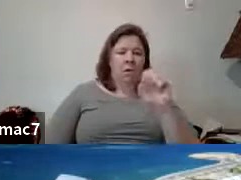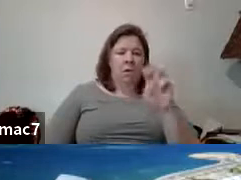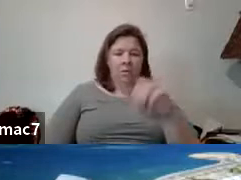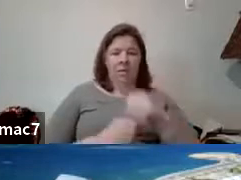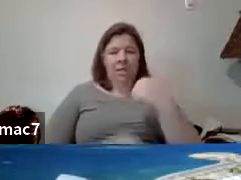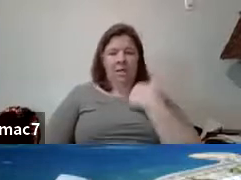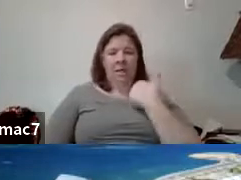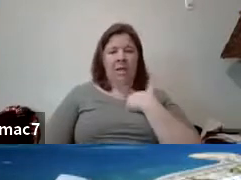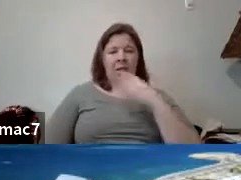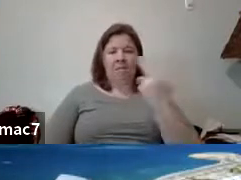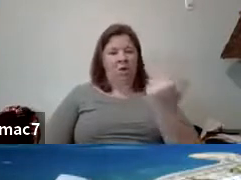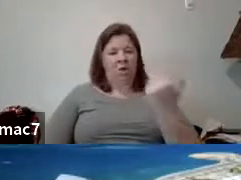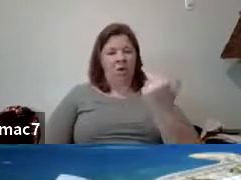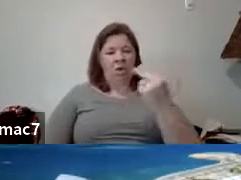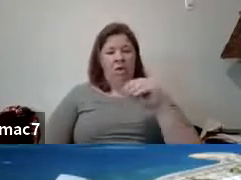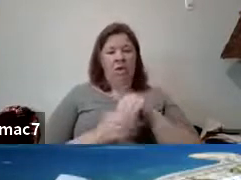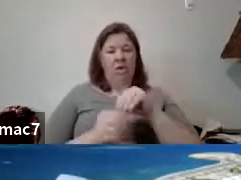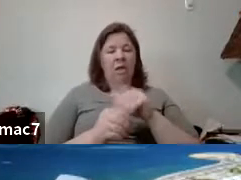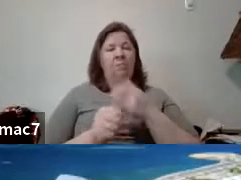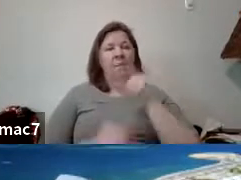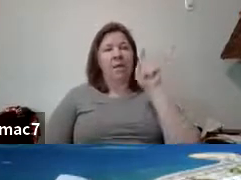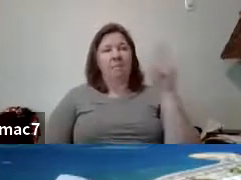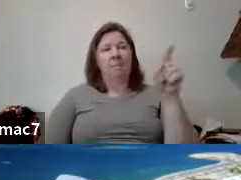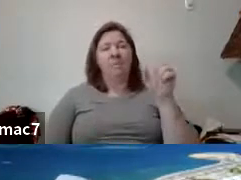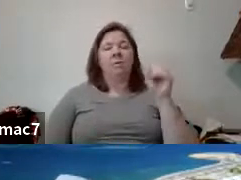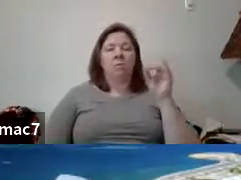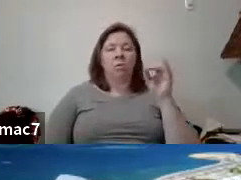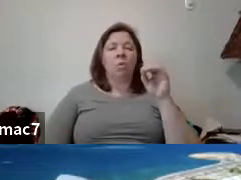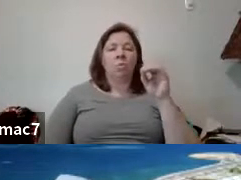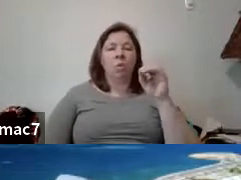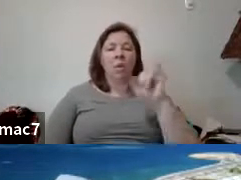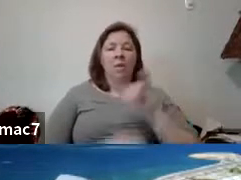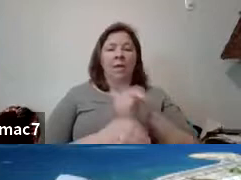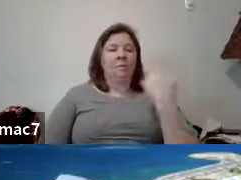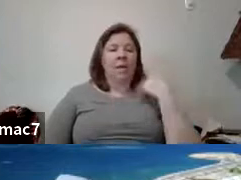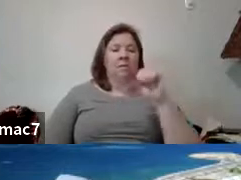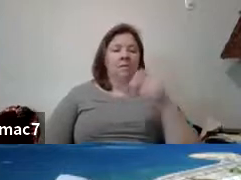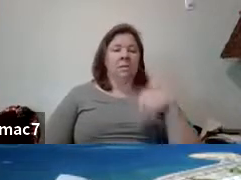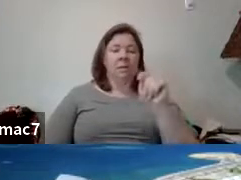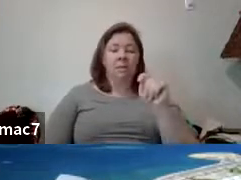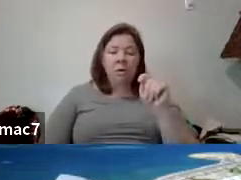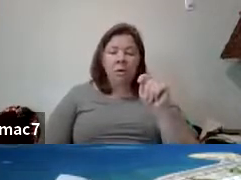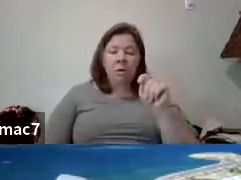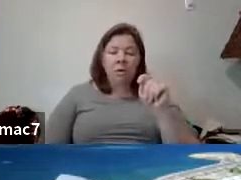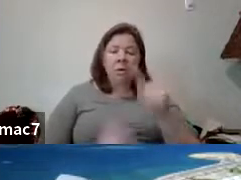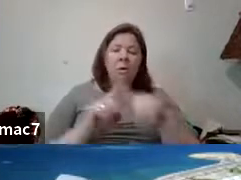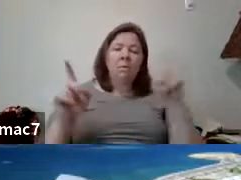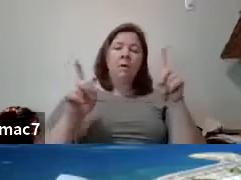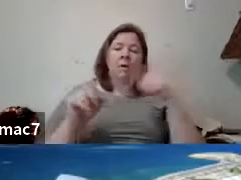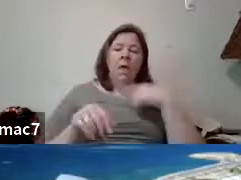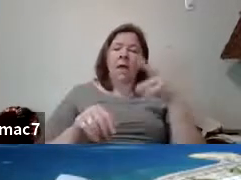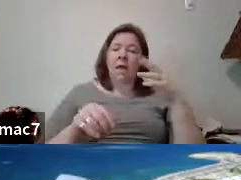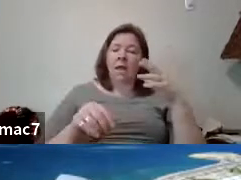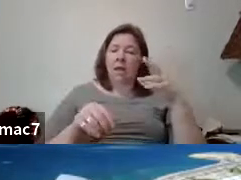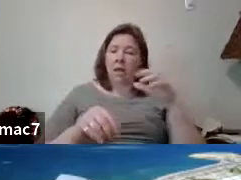I got about 13 accounts from him. So I think, but that's in September. Those accounts were in September, but I think I hear you say